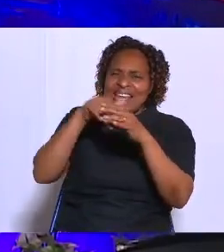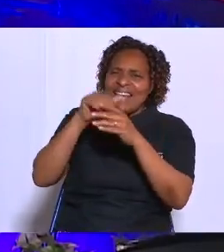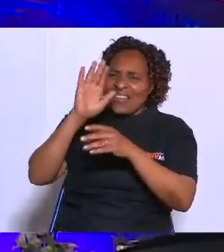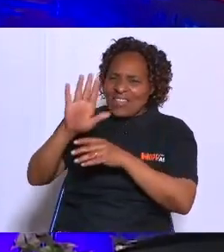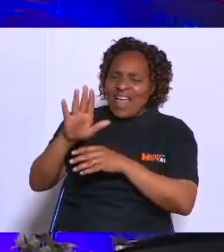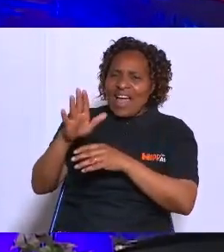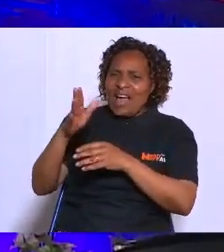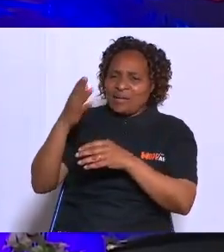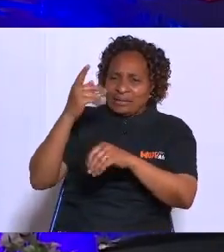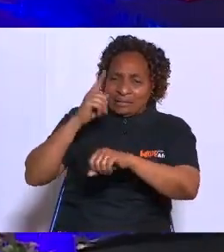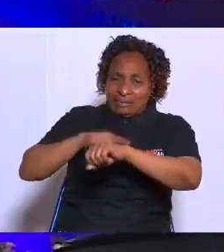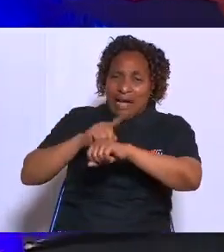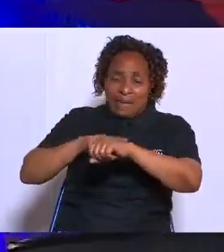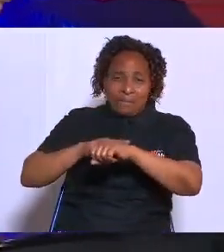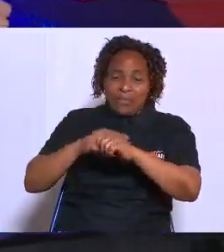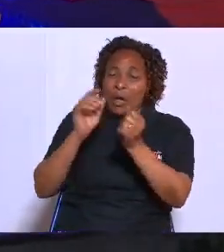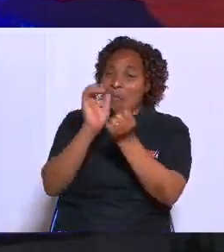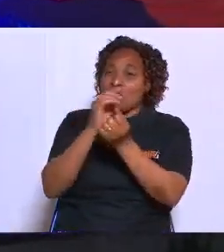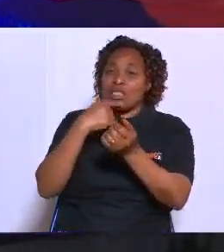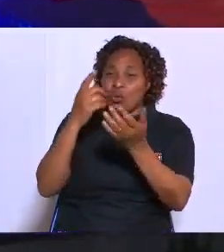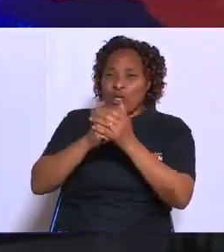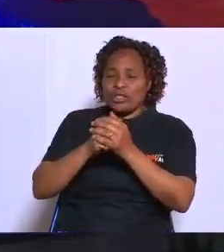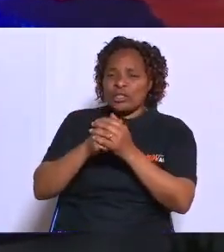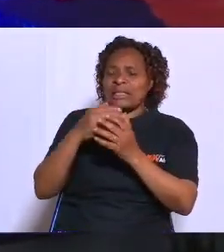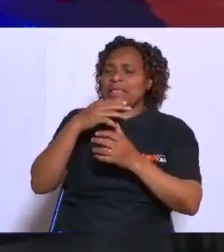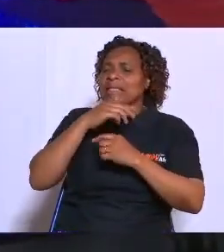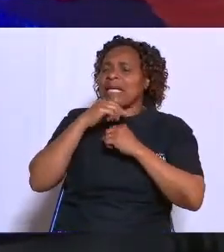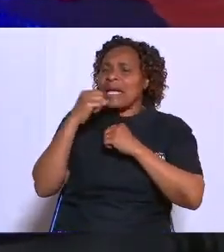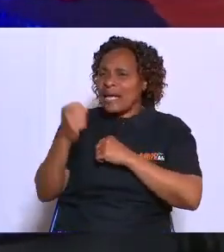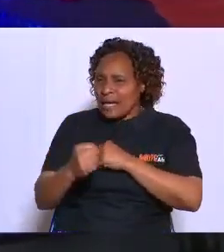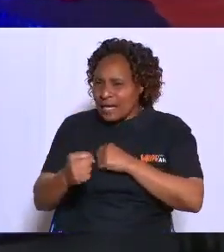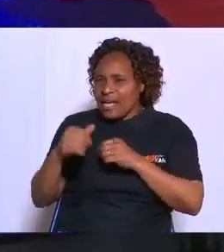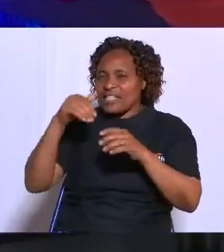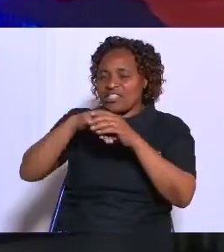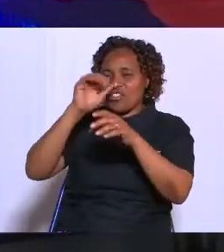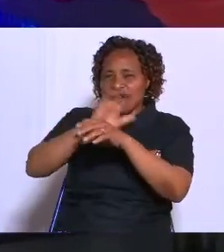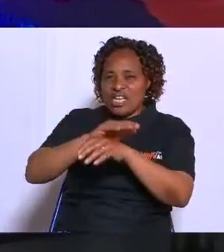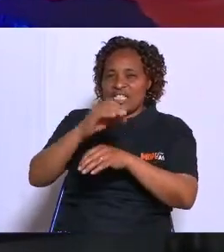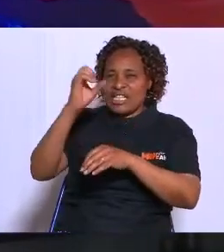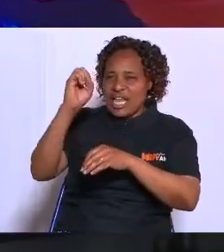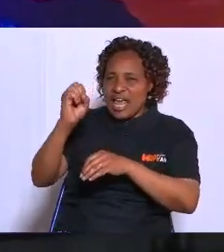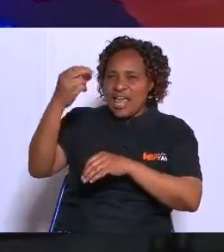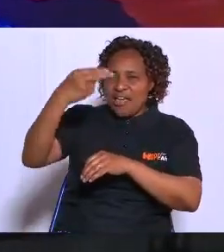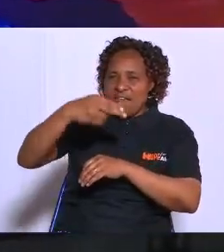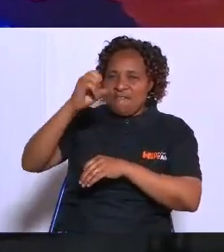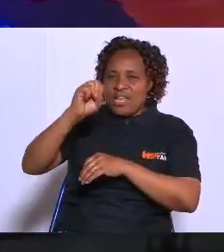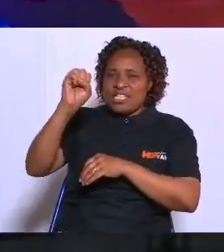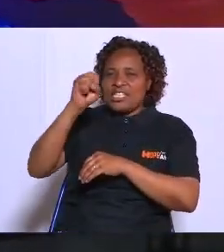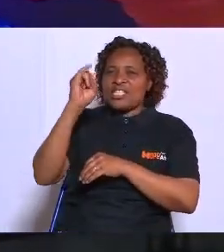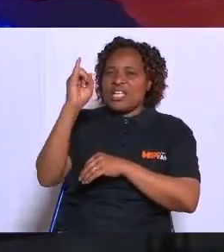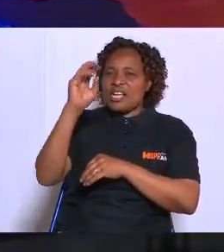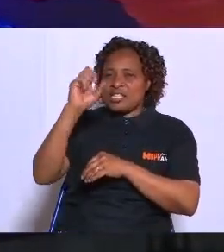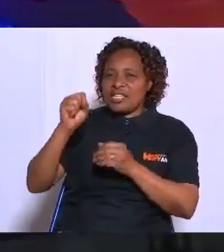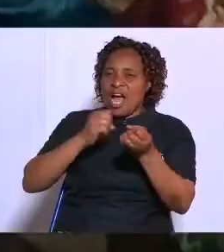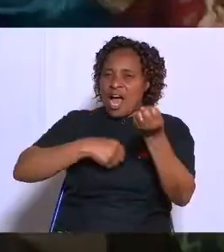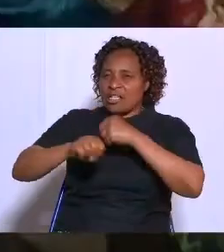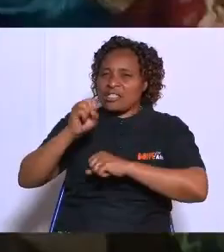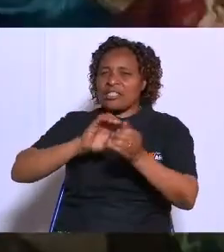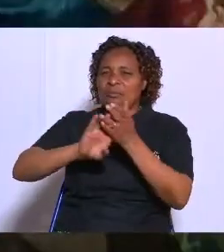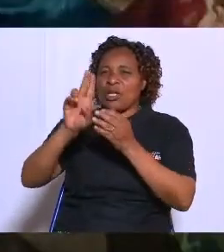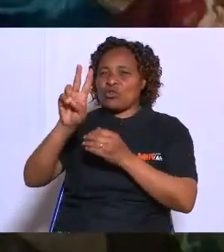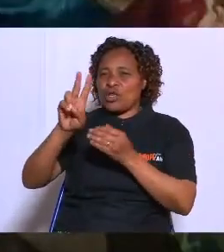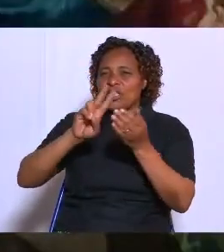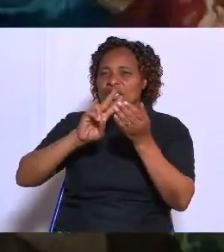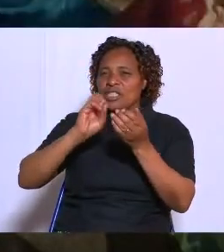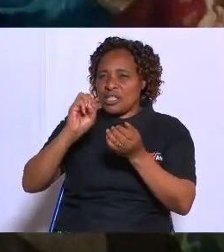look here's what Paul said to the elders in the Church of Ephesus Acts chapter 20 verse 29 and 30.